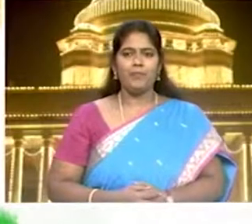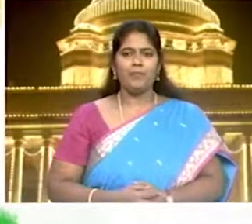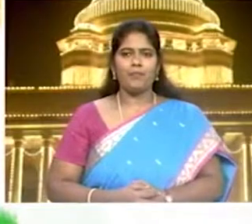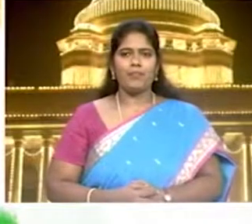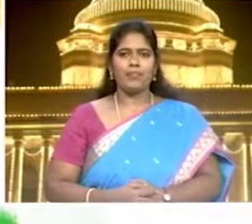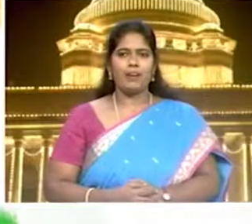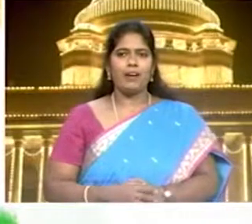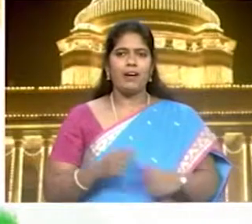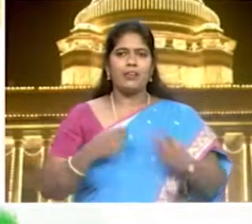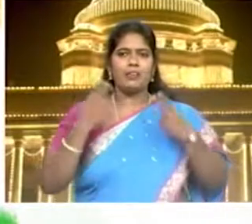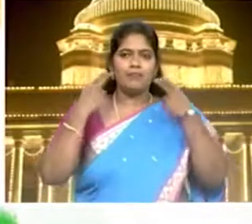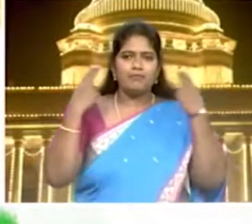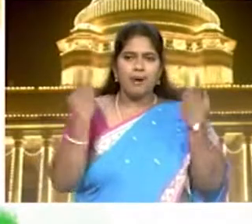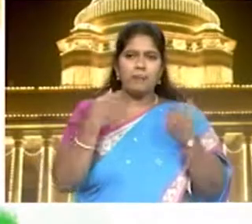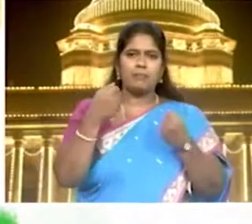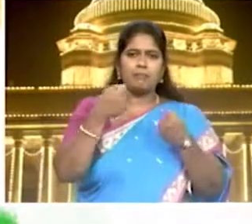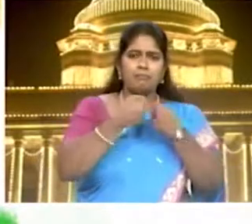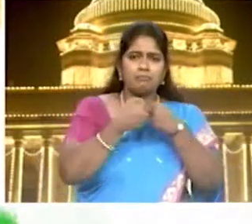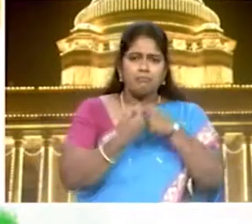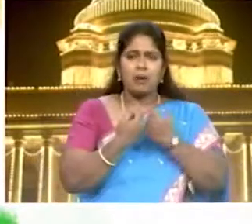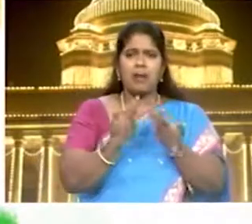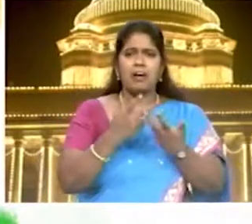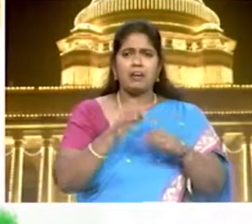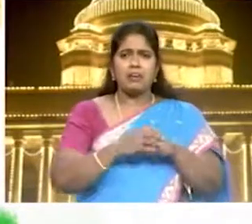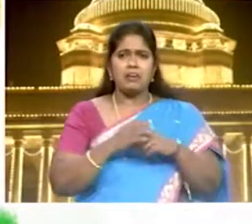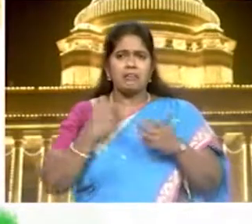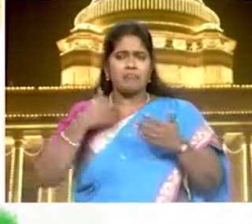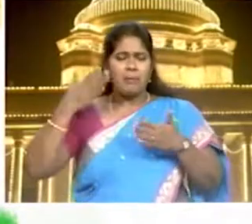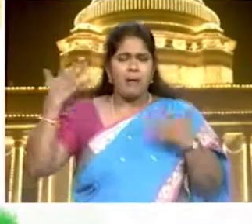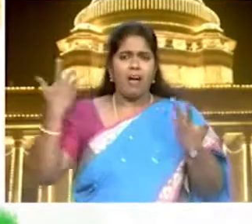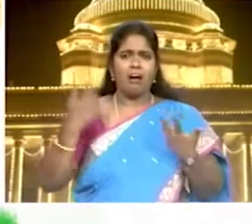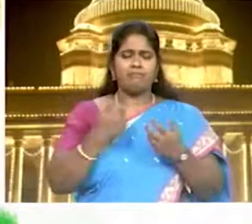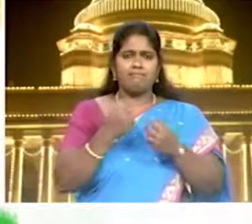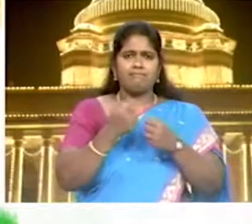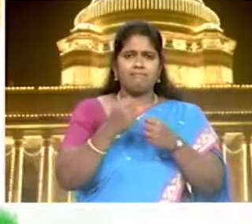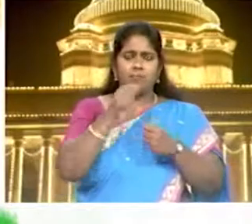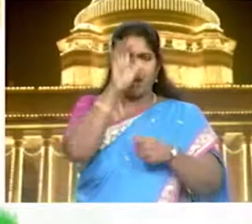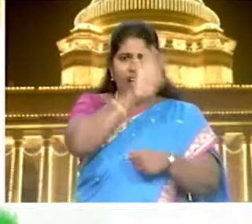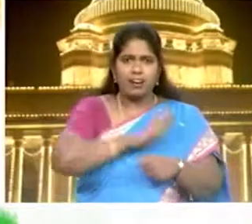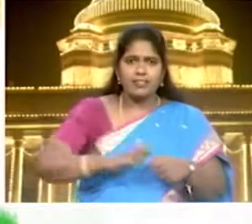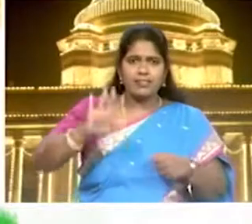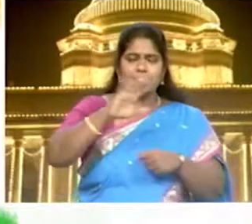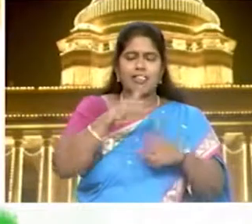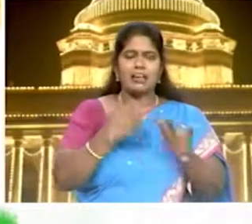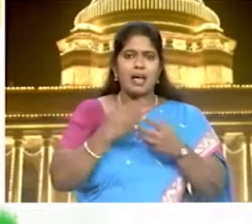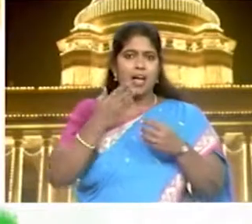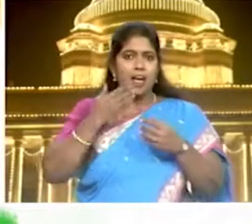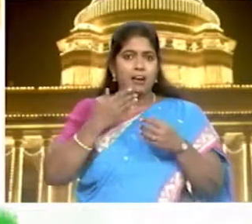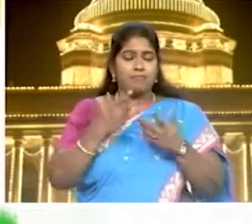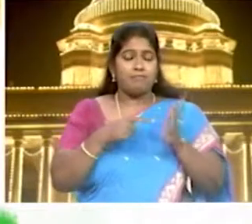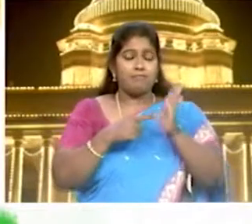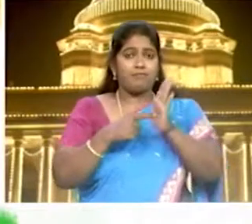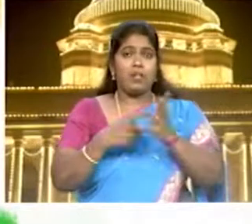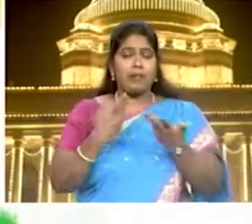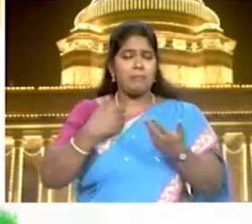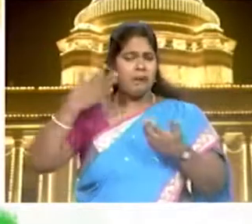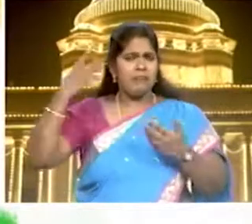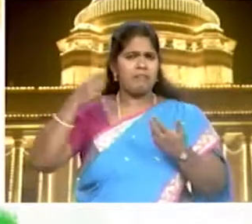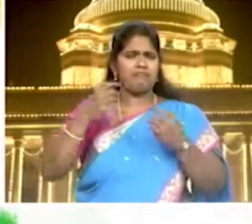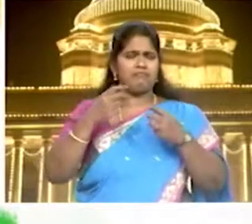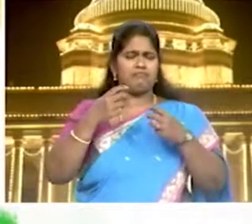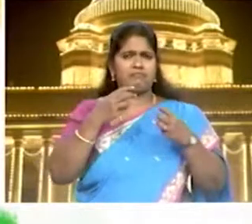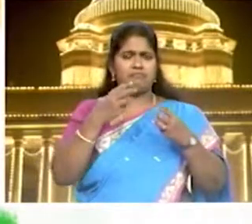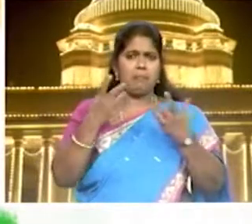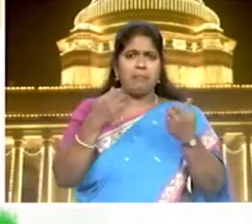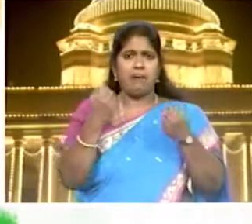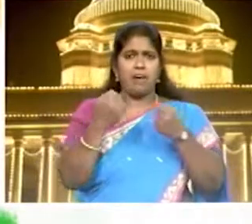was waged bravely across the vast territory of our country. Many great freedom fighters did their duty and passed on